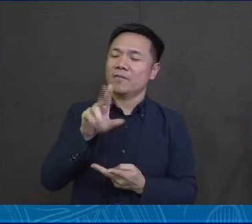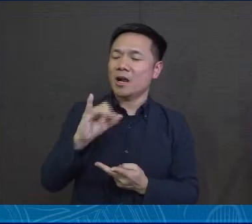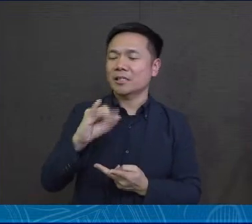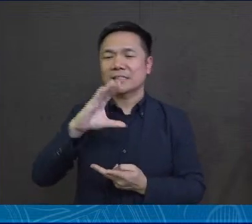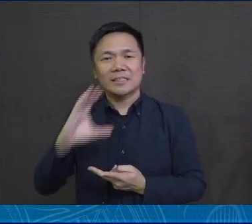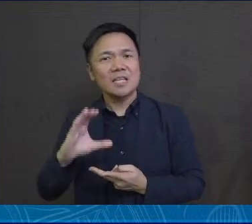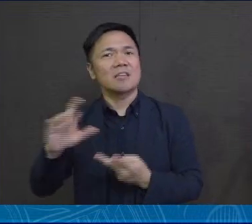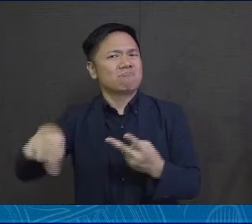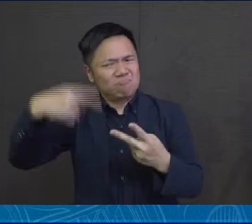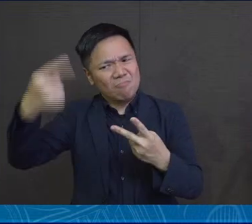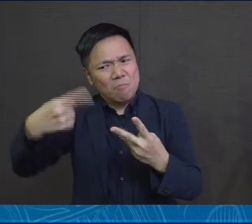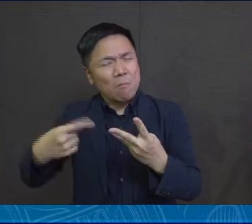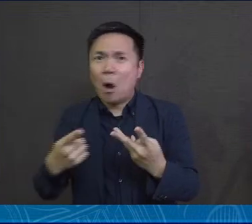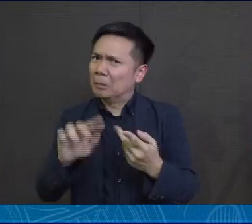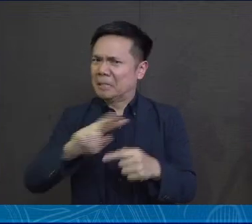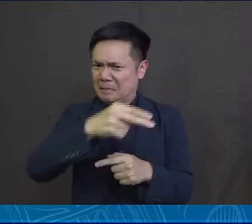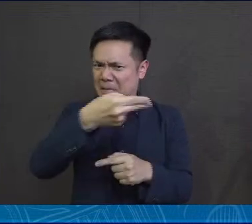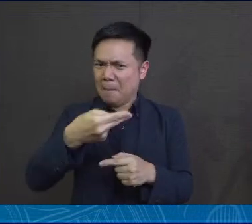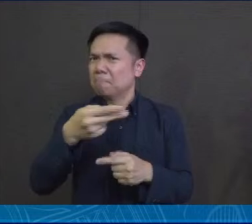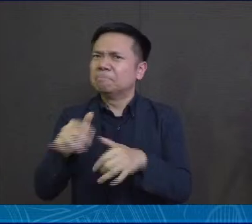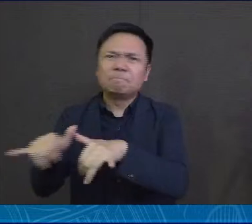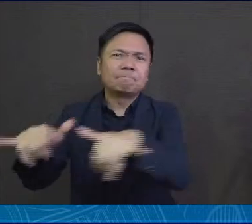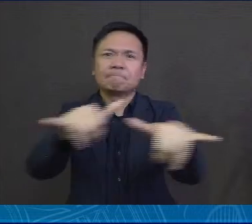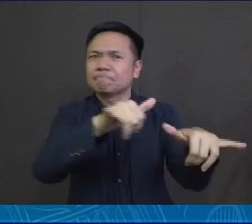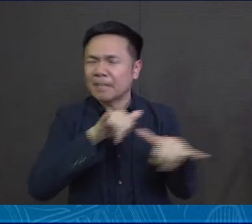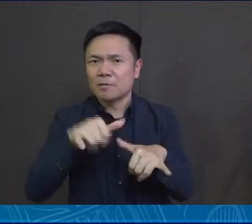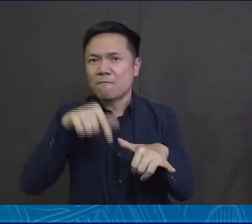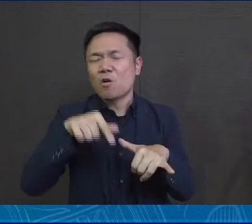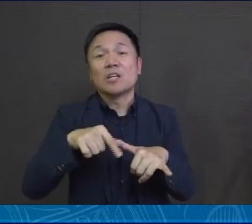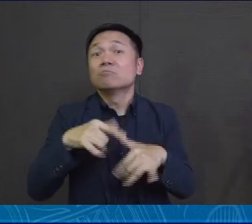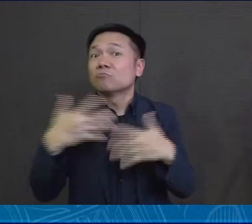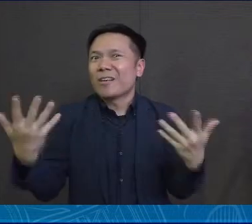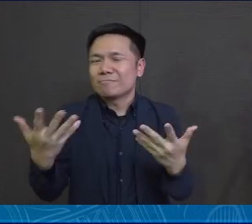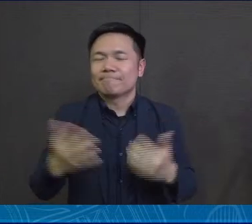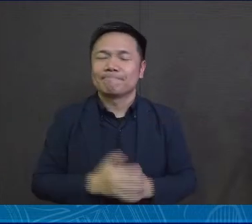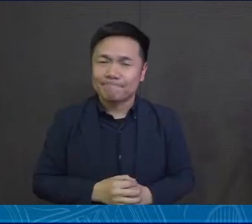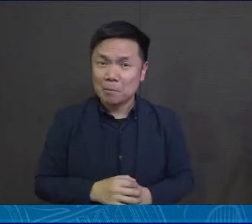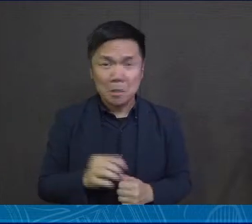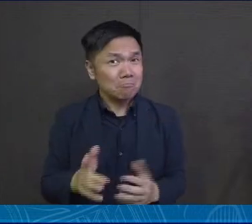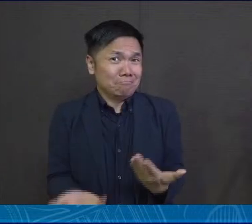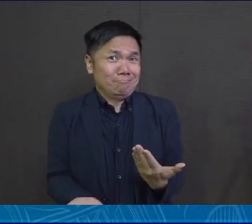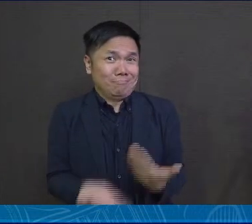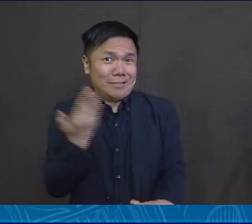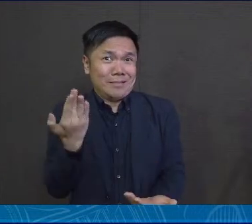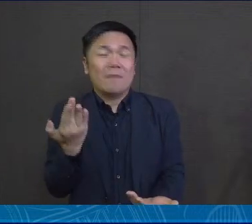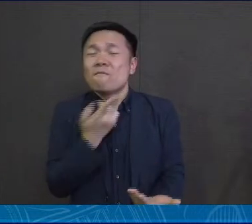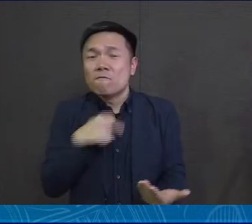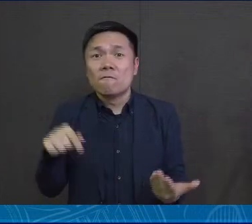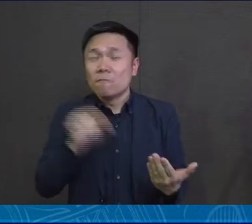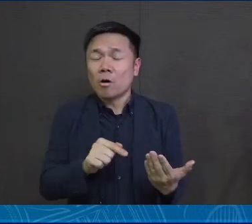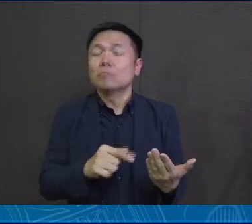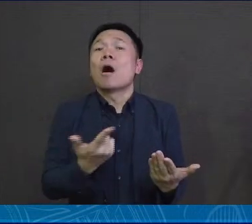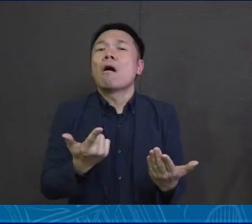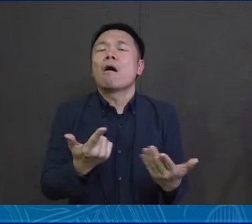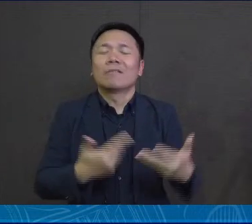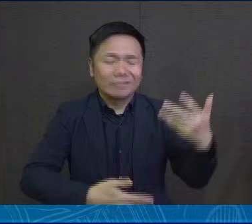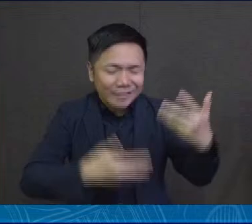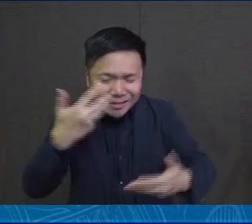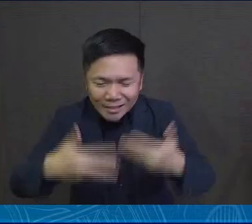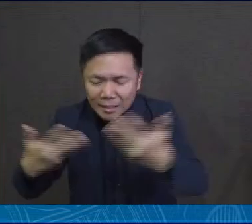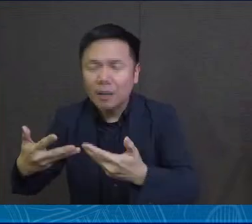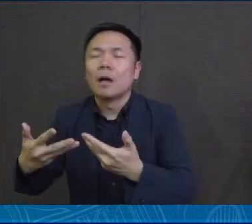etc., etc. And this is one of the ways to have sharing data efficiently. Thank